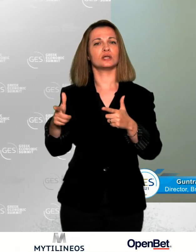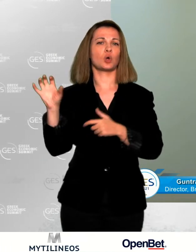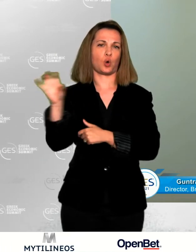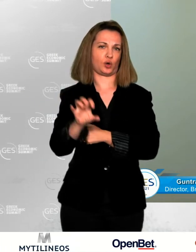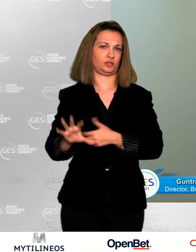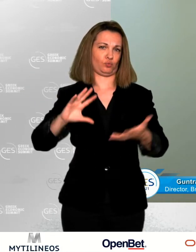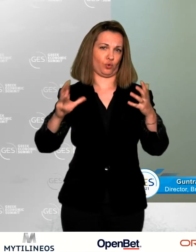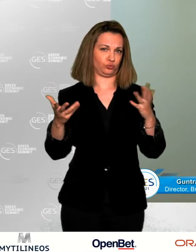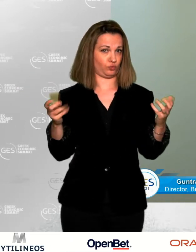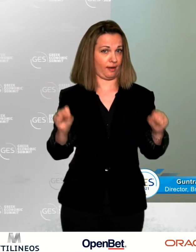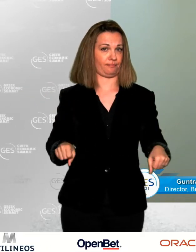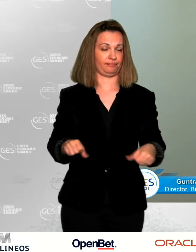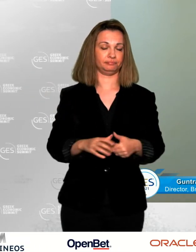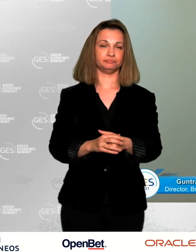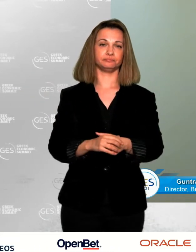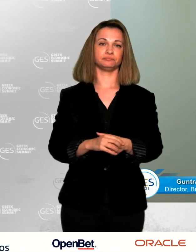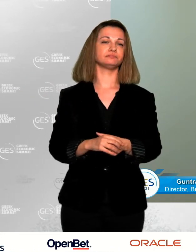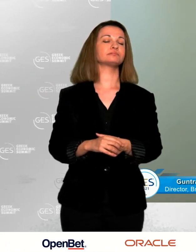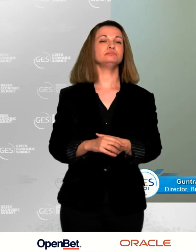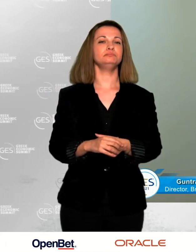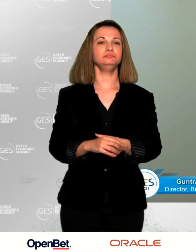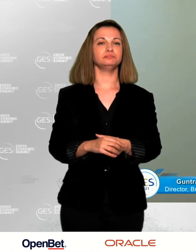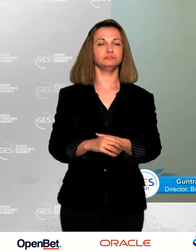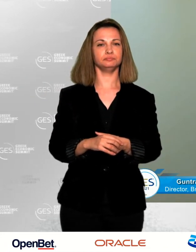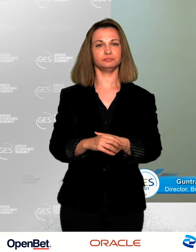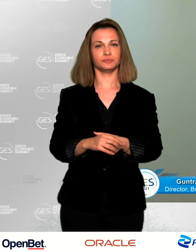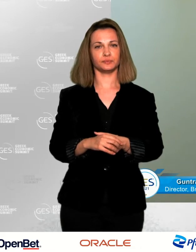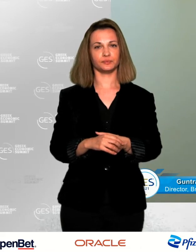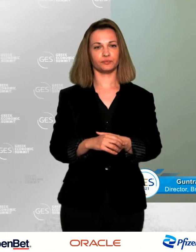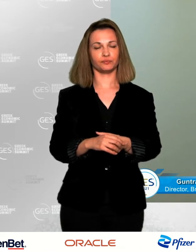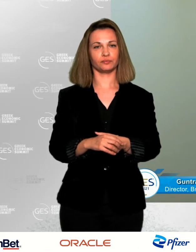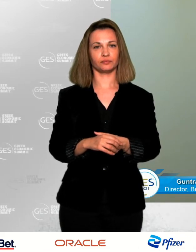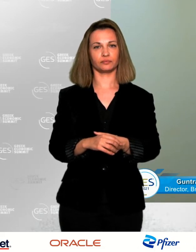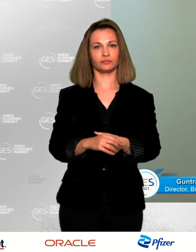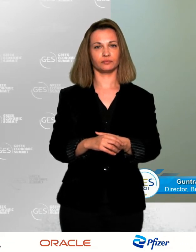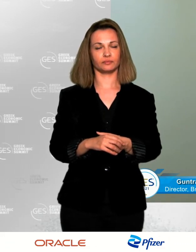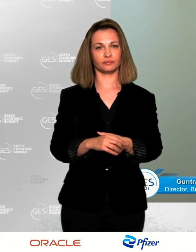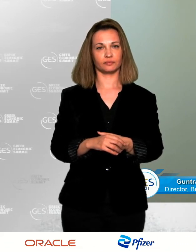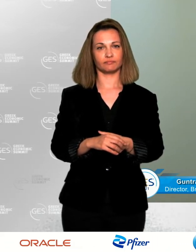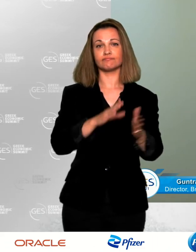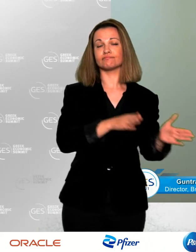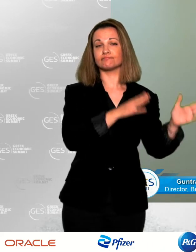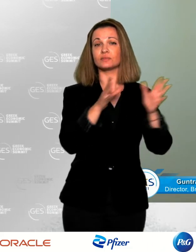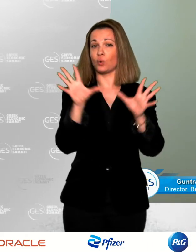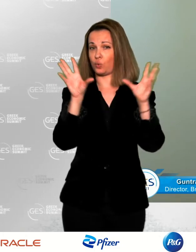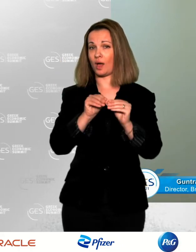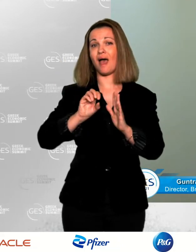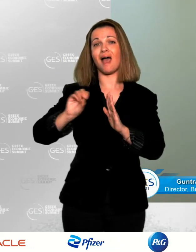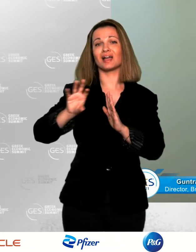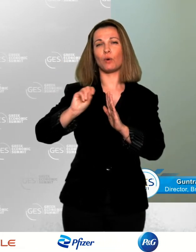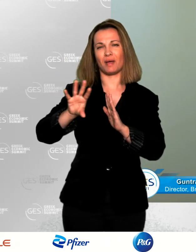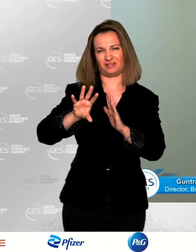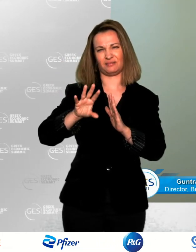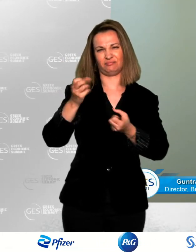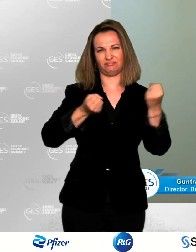very inefficient technologies can be, coal-fired power plants can be switched off if funding